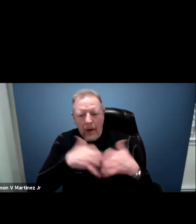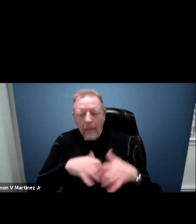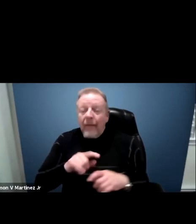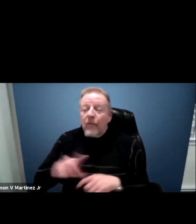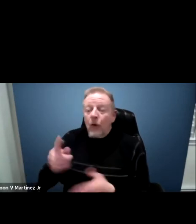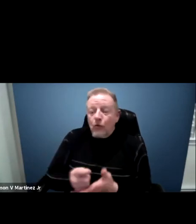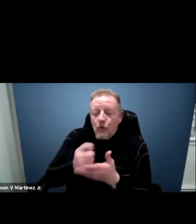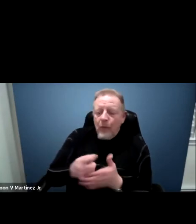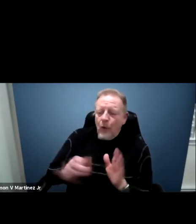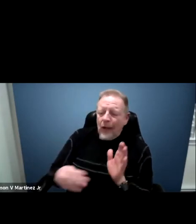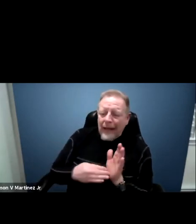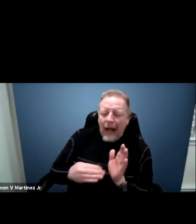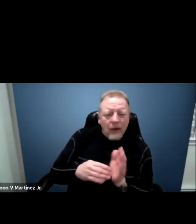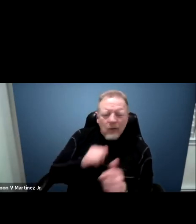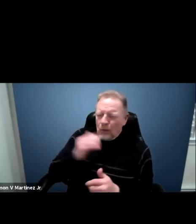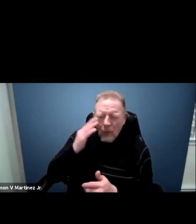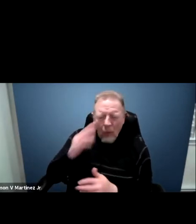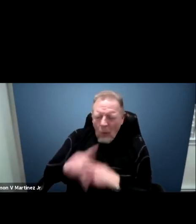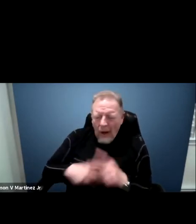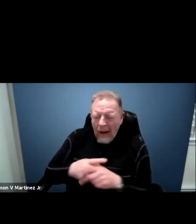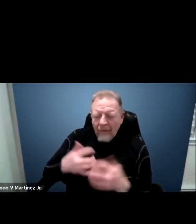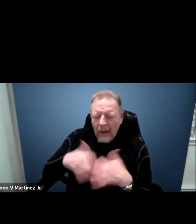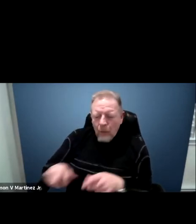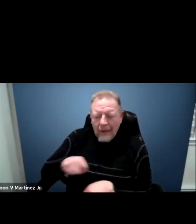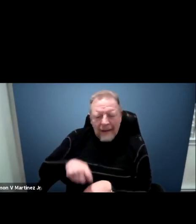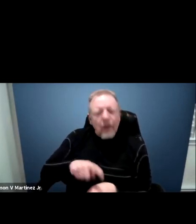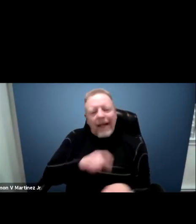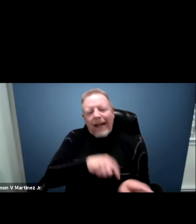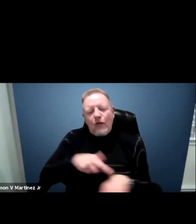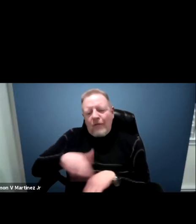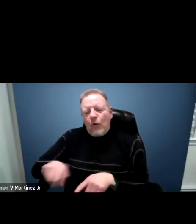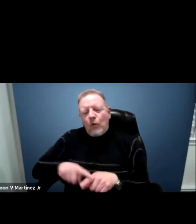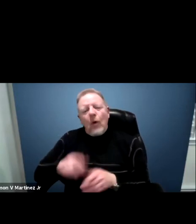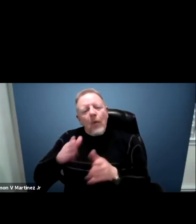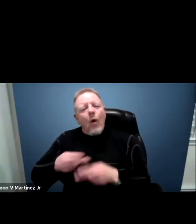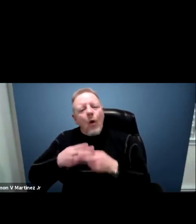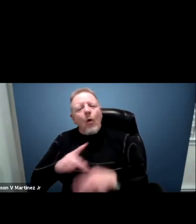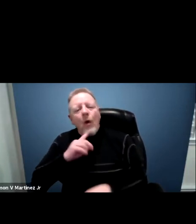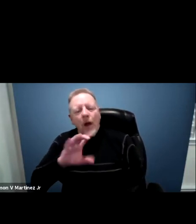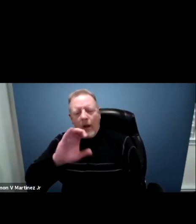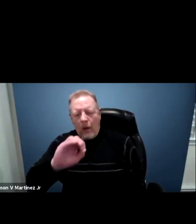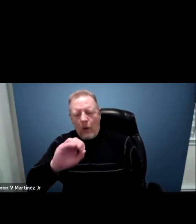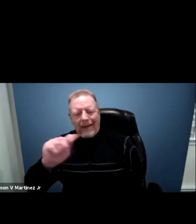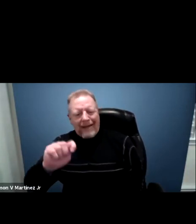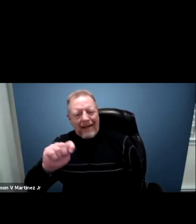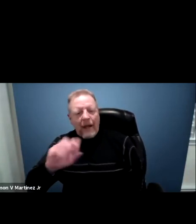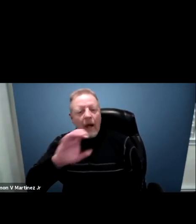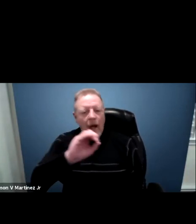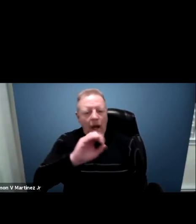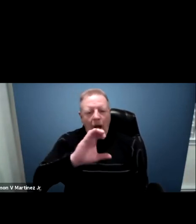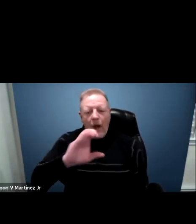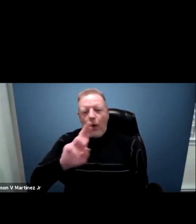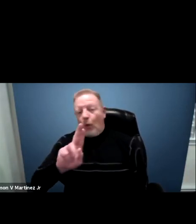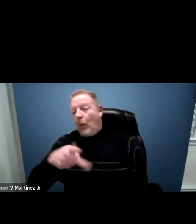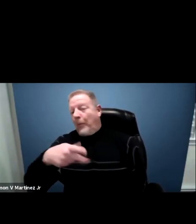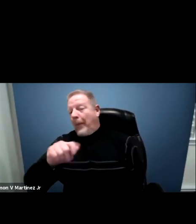provider doesn't know what accommodations you need, he or she can refer you to a person called an occupational therapist, who is